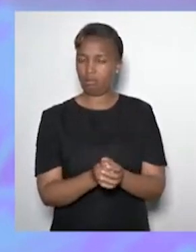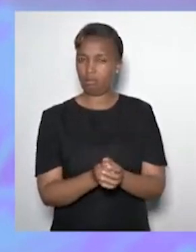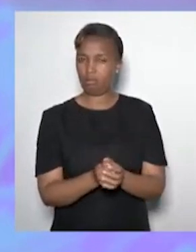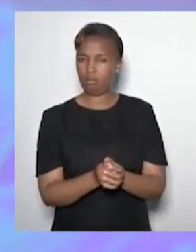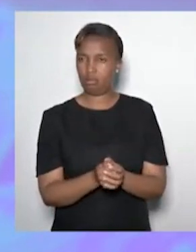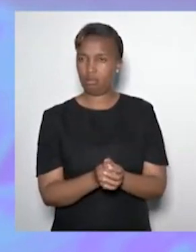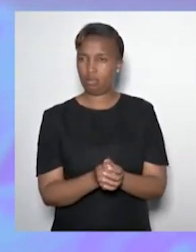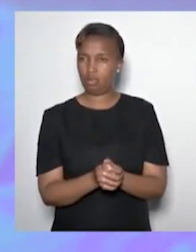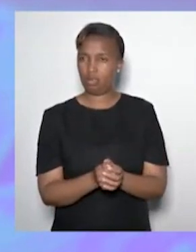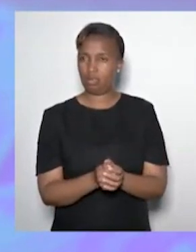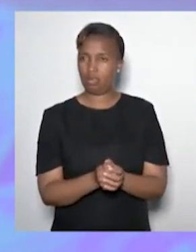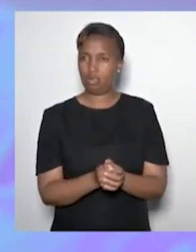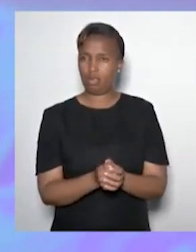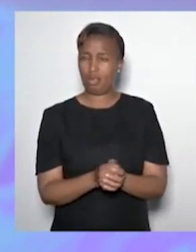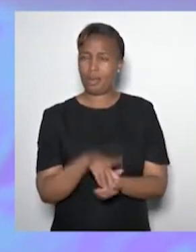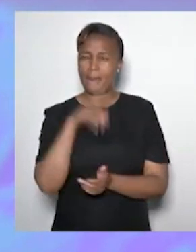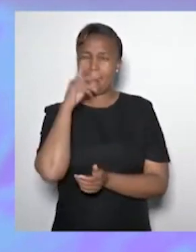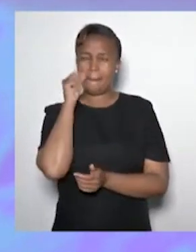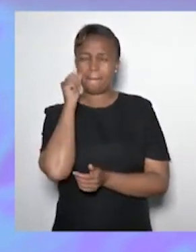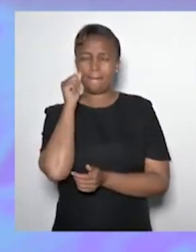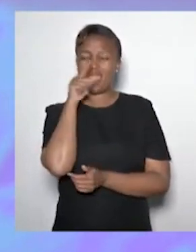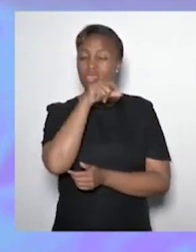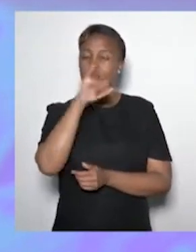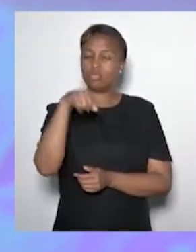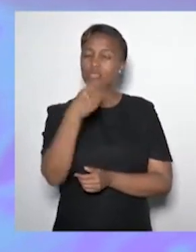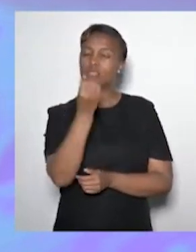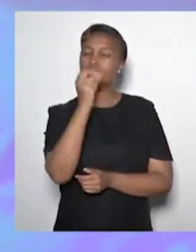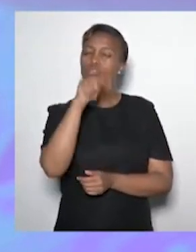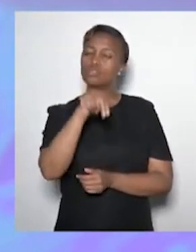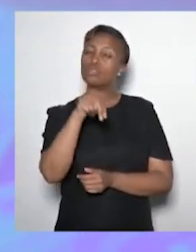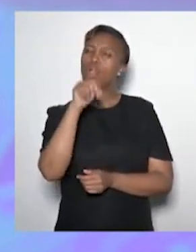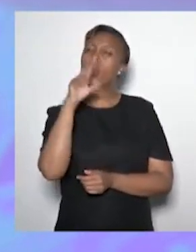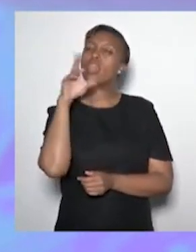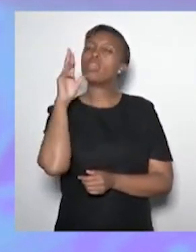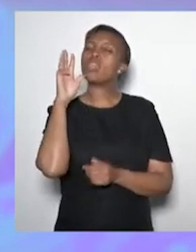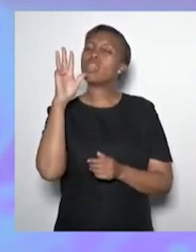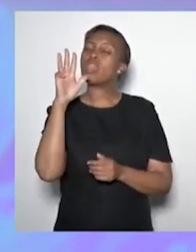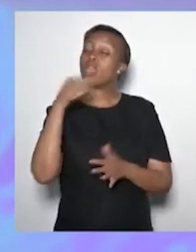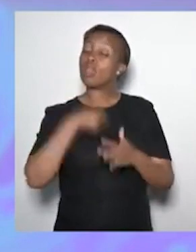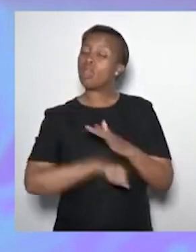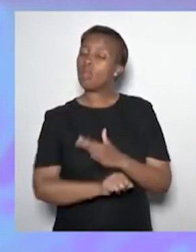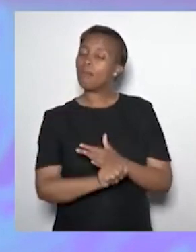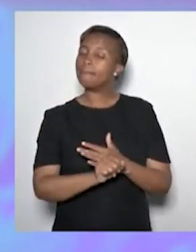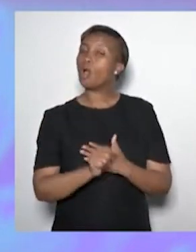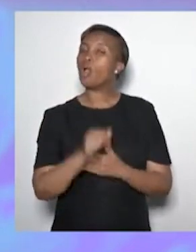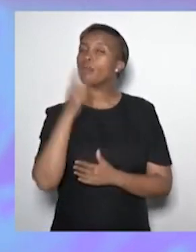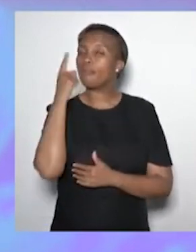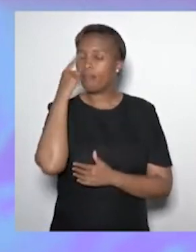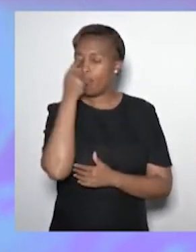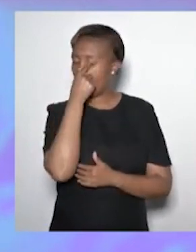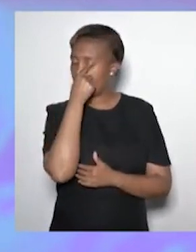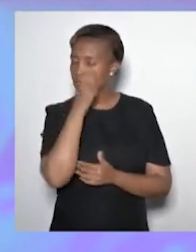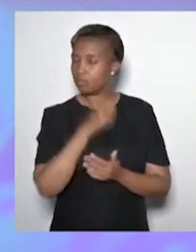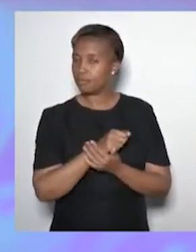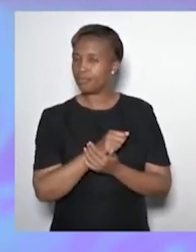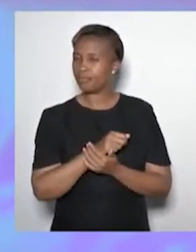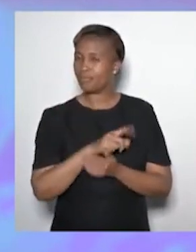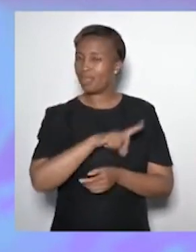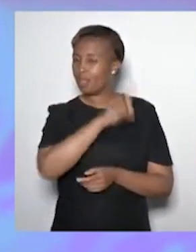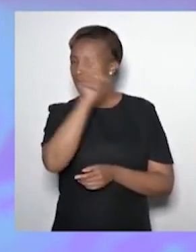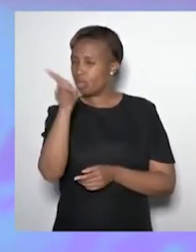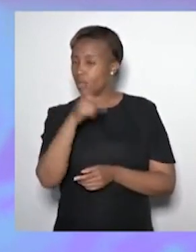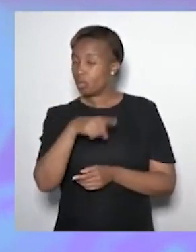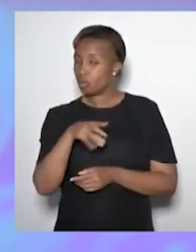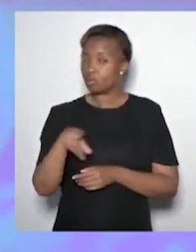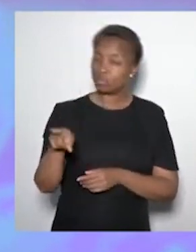this man in John 9, who was born blind. All the questions that